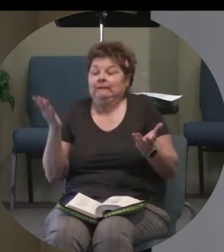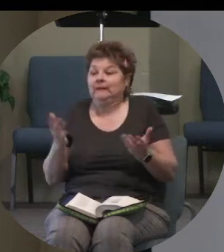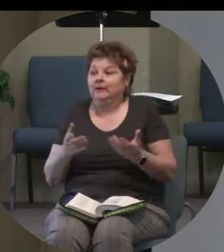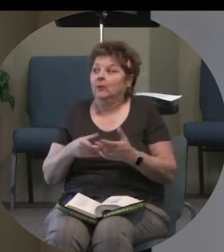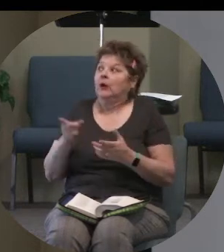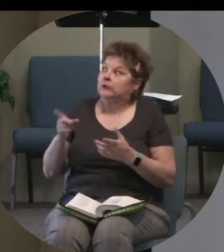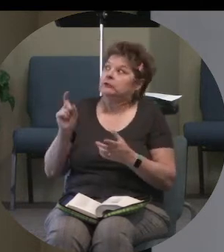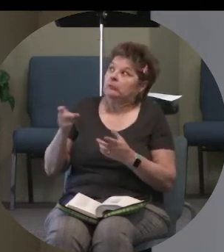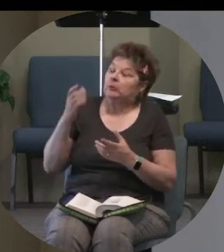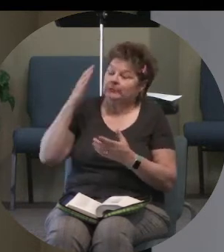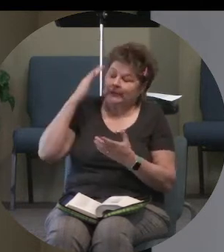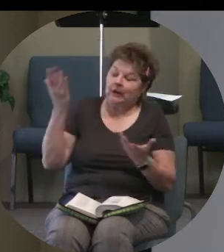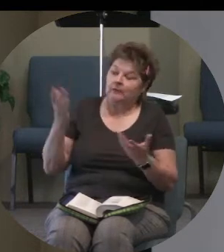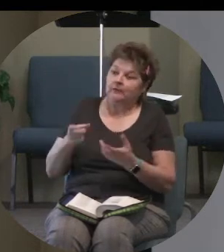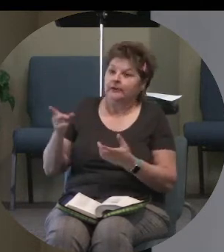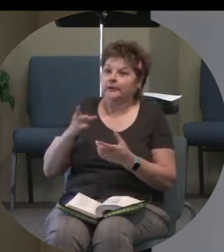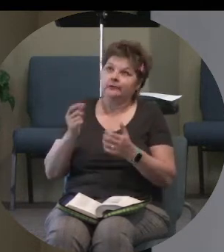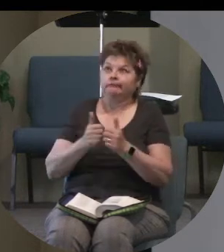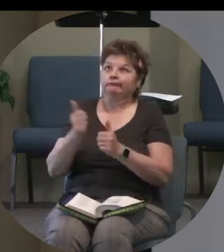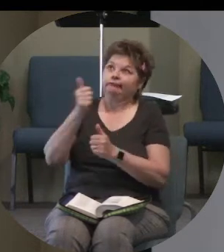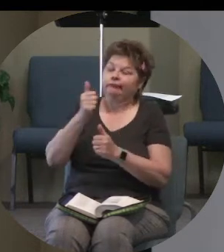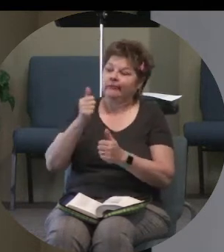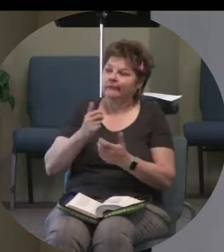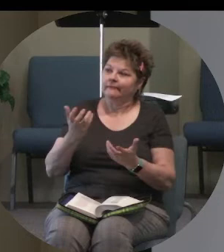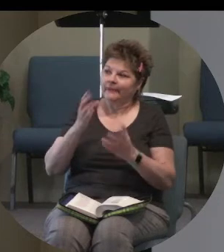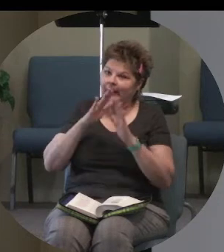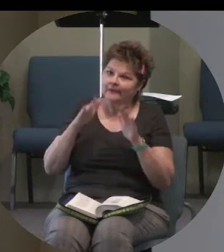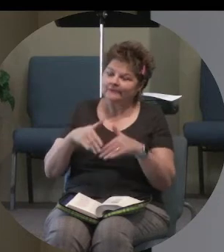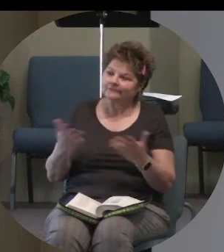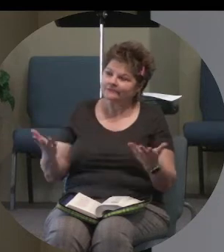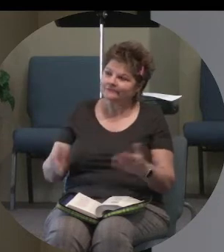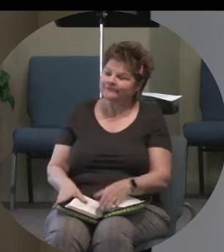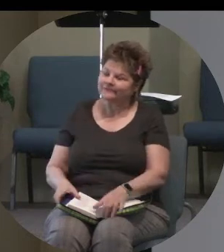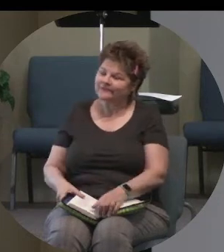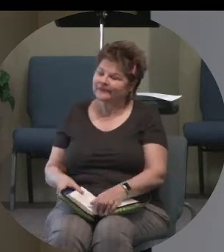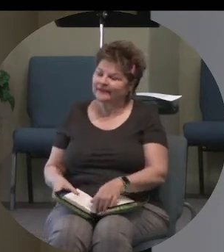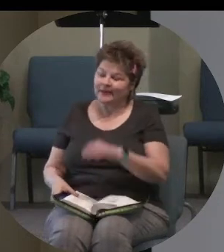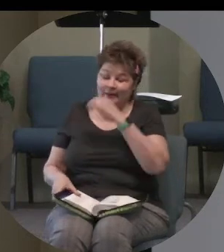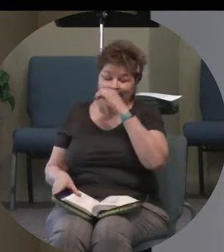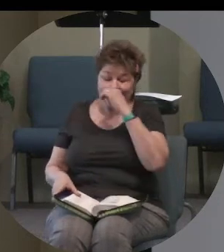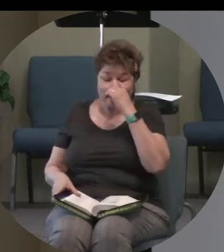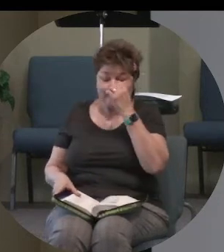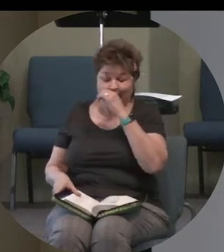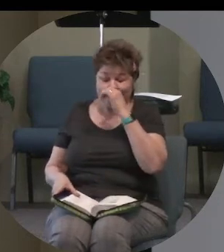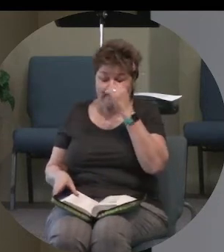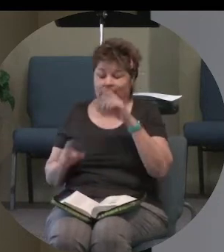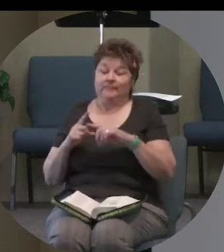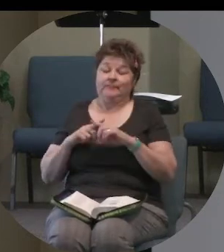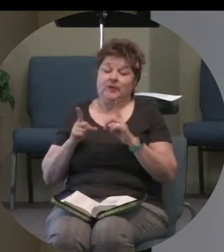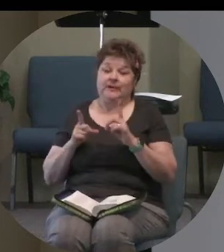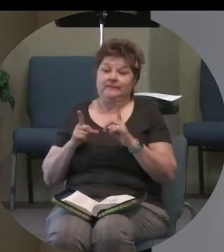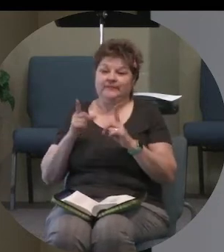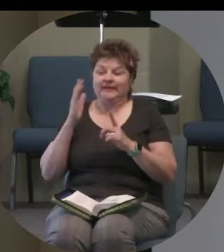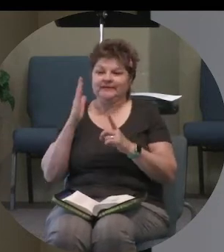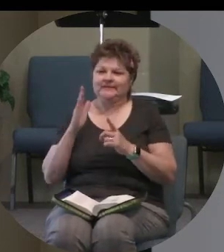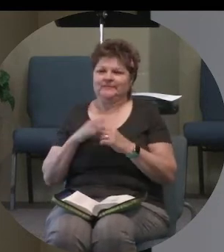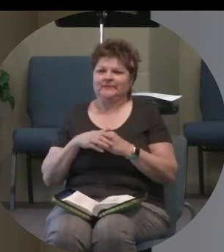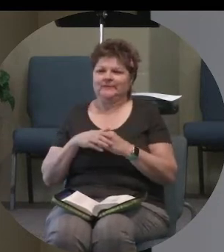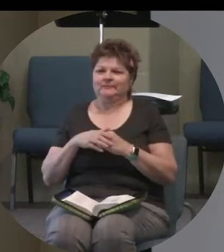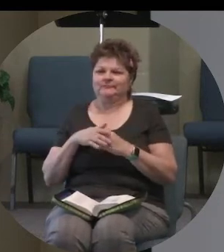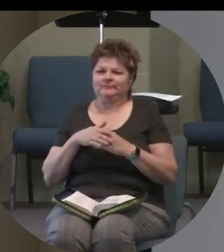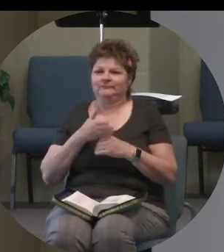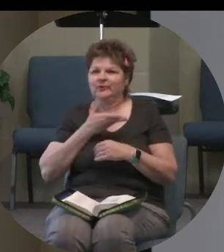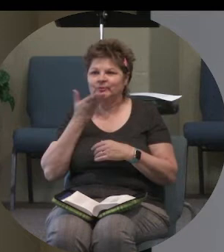you're supposed to know, like, you're the head of the household. But yet, that seems so small, and yet